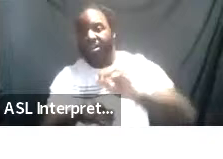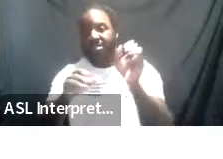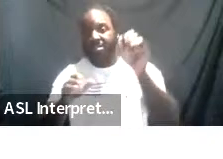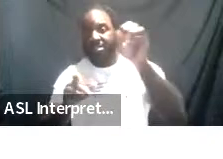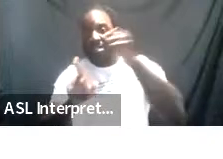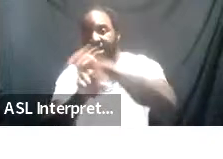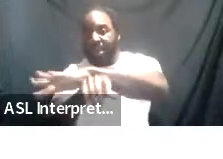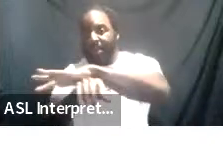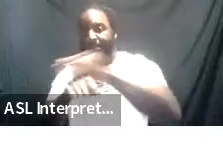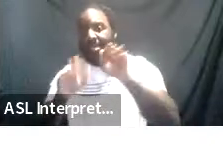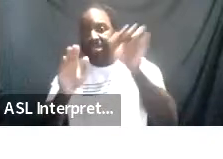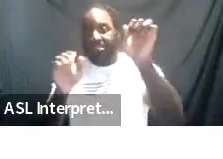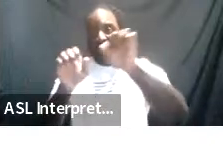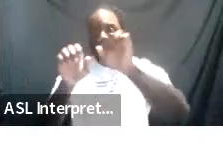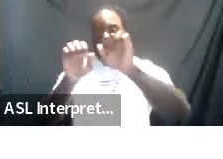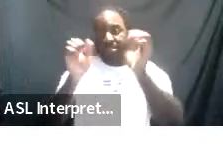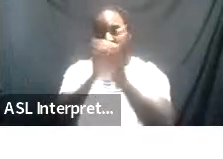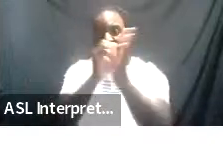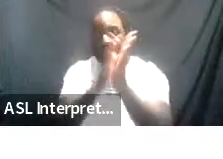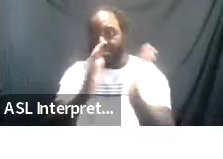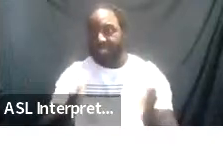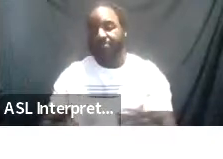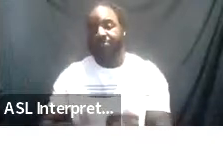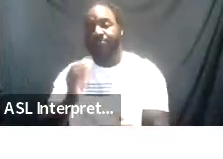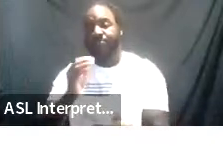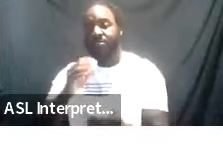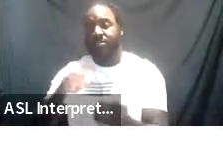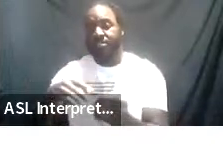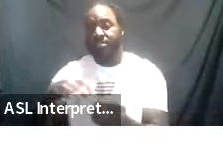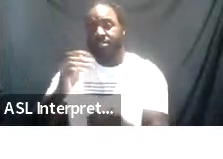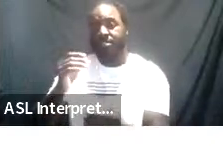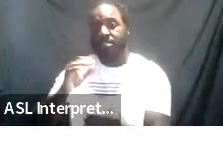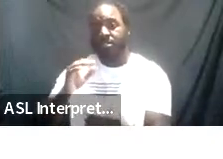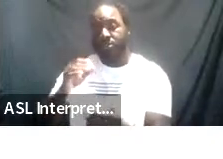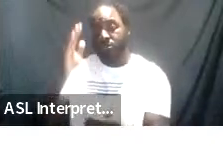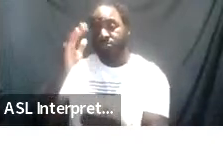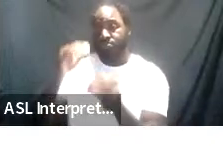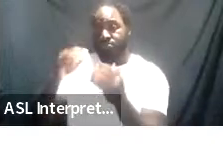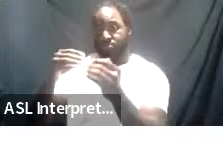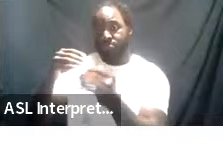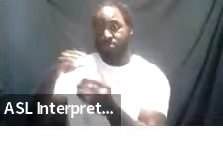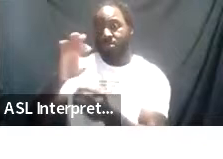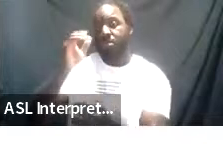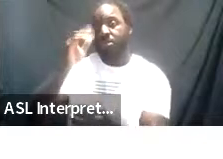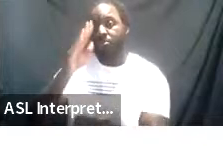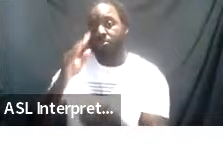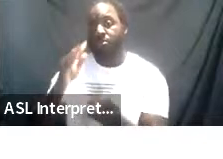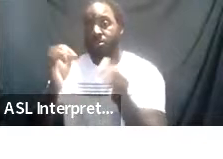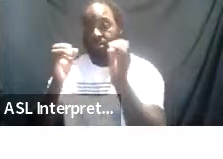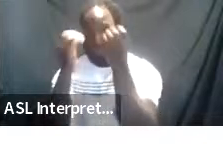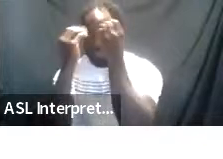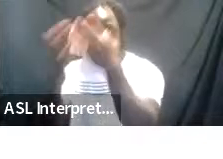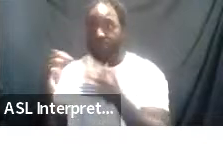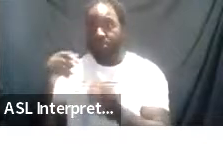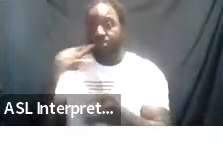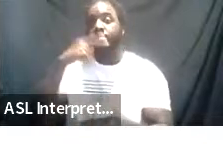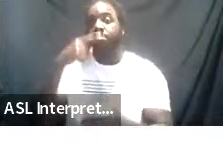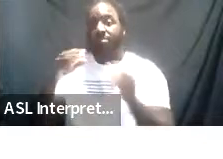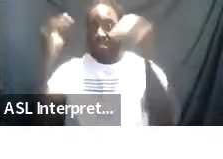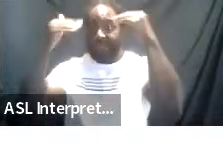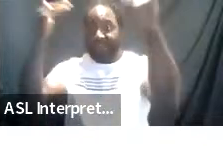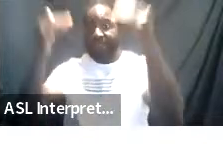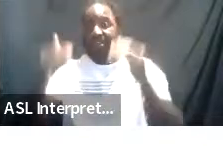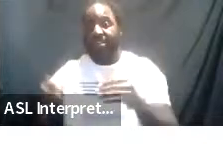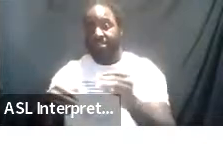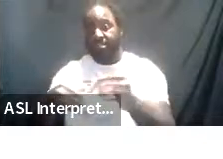to do that form of analysis and make it public well in advance of any kind of, entering